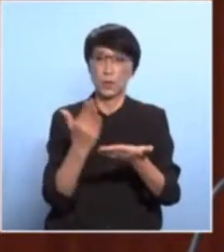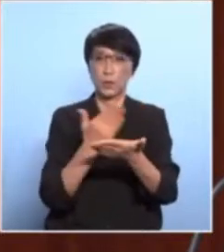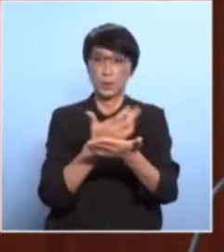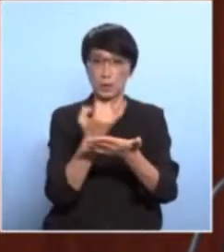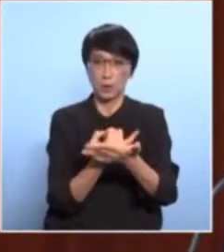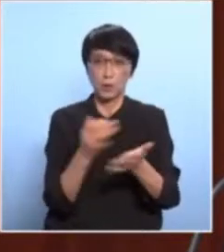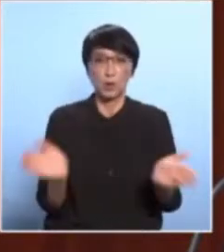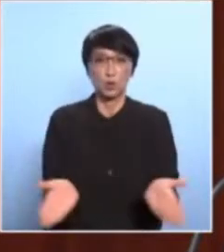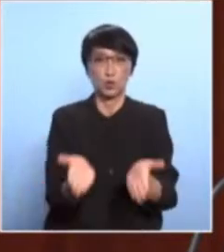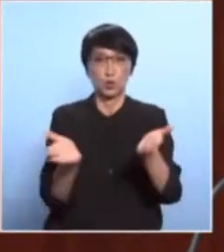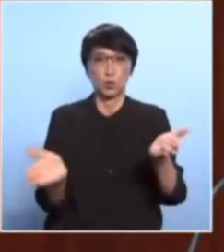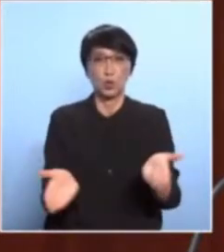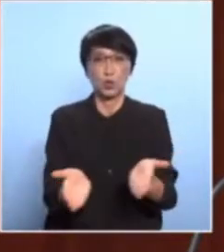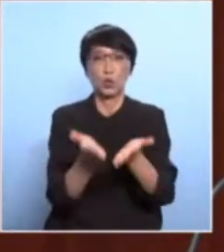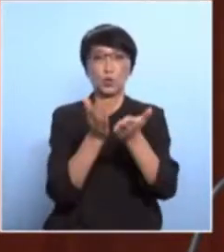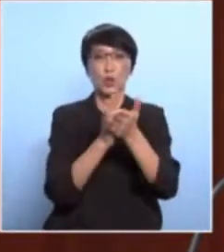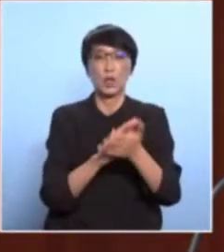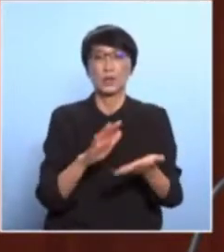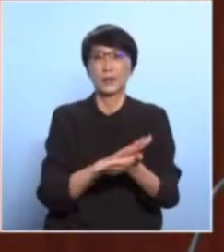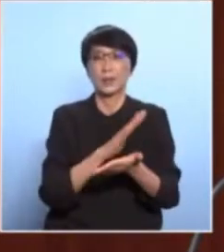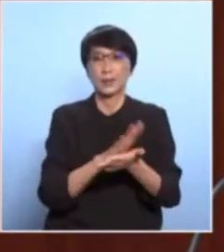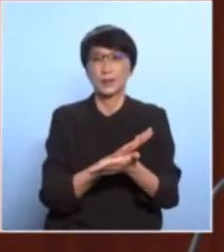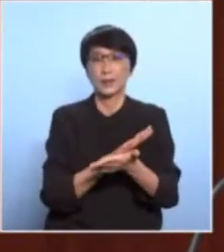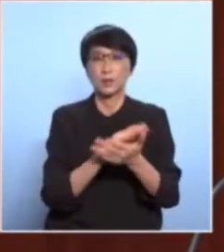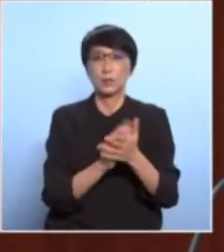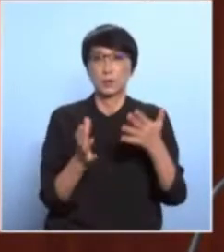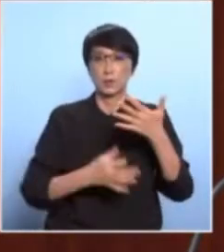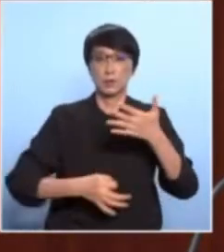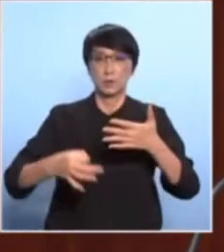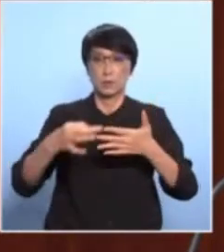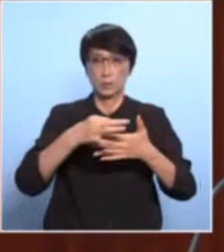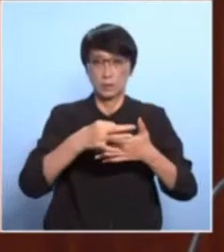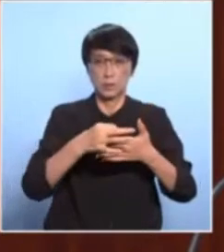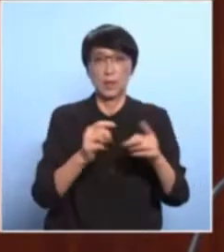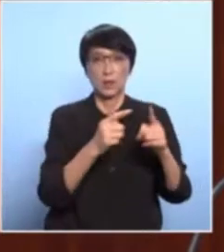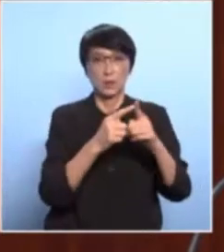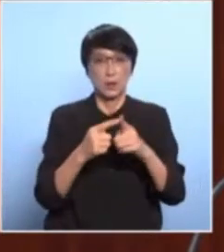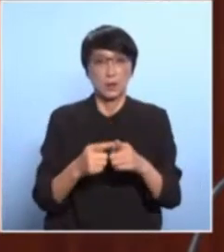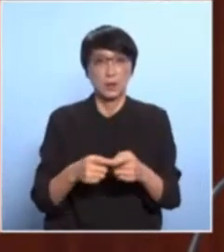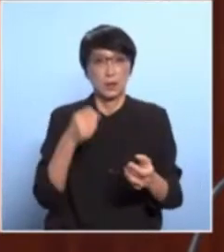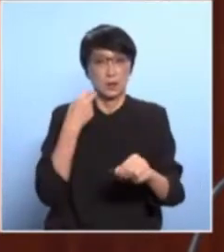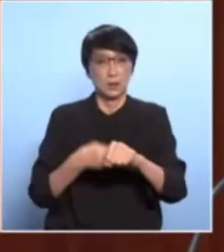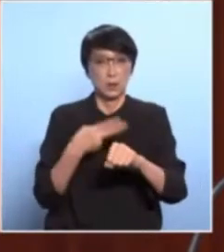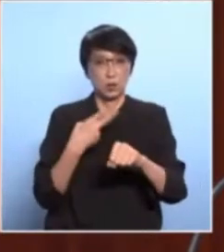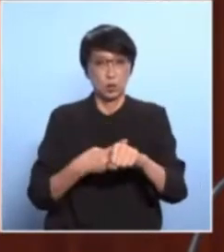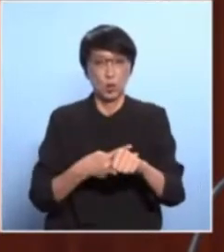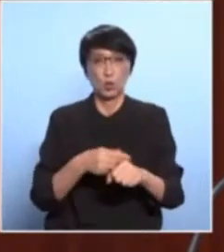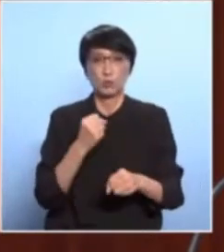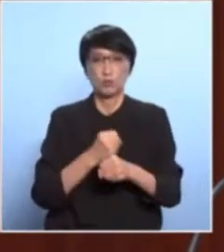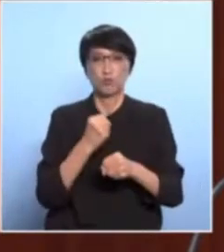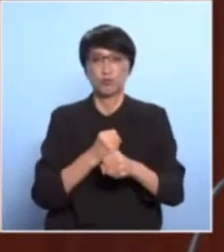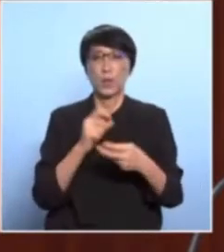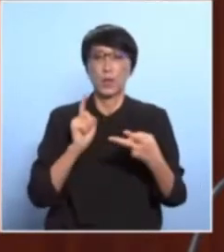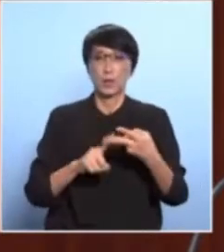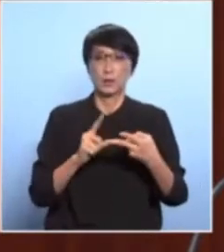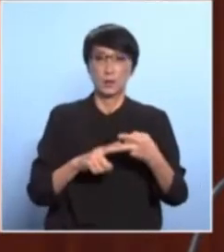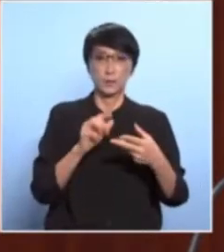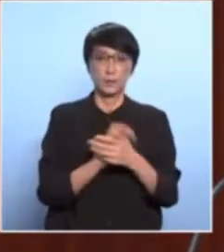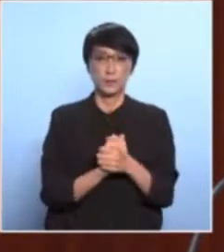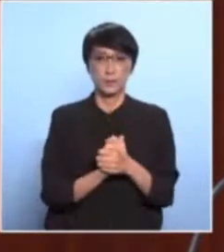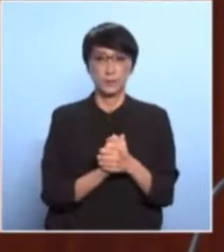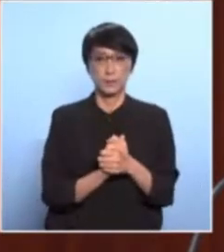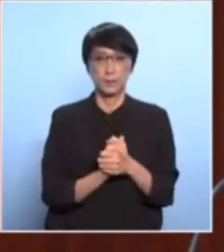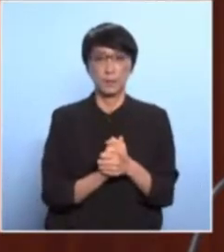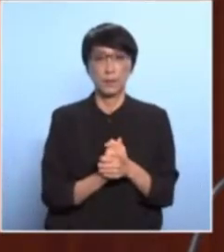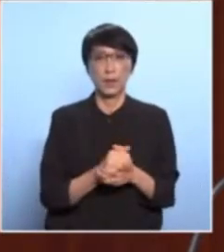year. The EDB will share experiences and promote the good practices observed in the focus inspections to enhance the quality and effectiveness of national